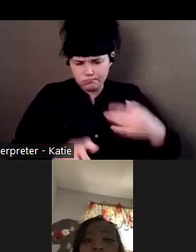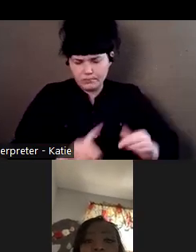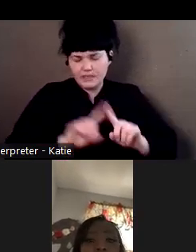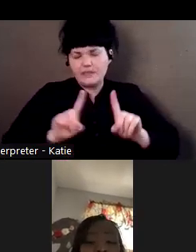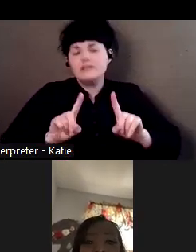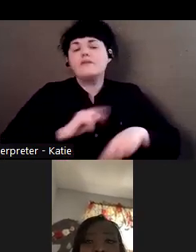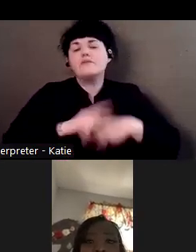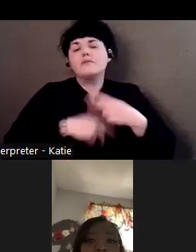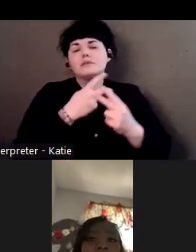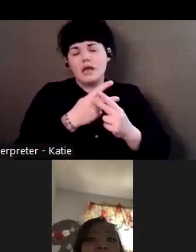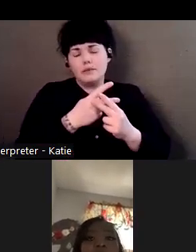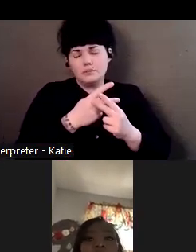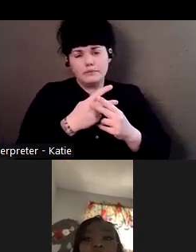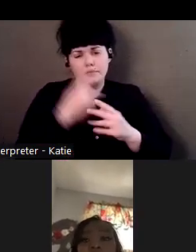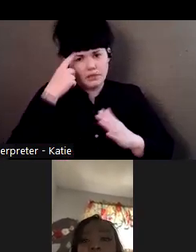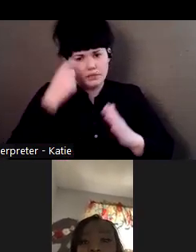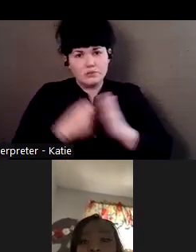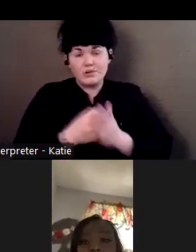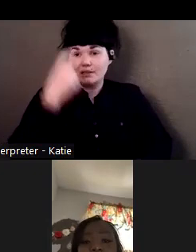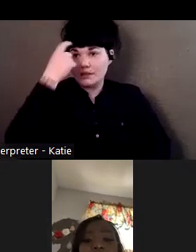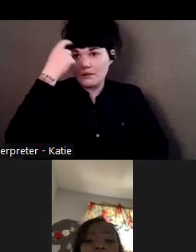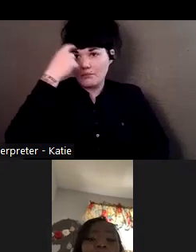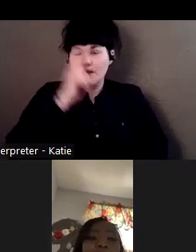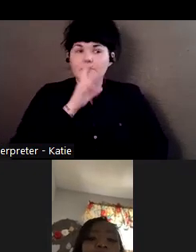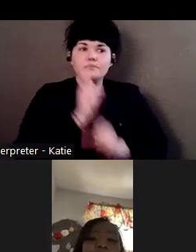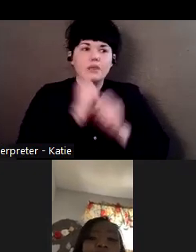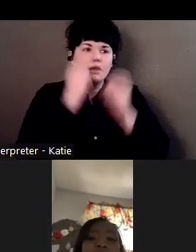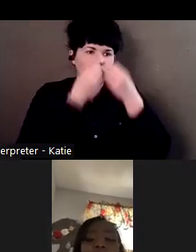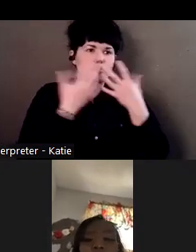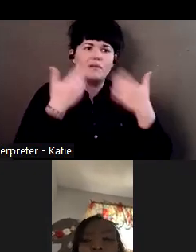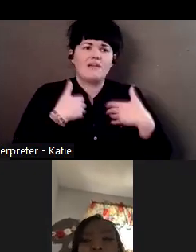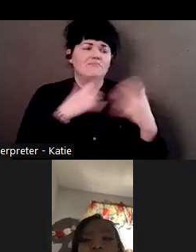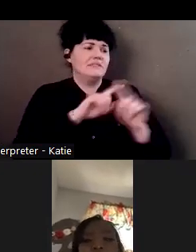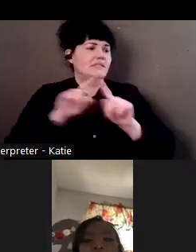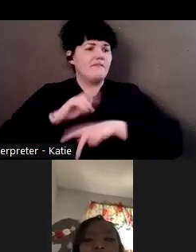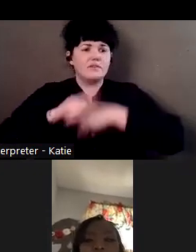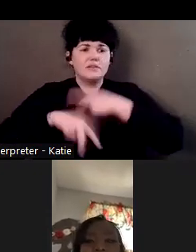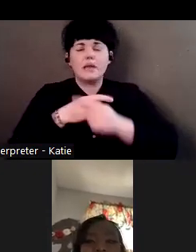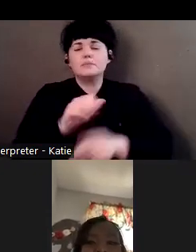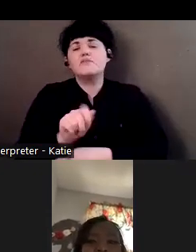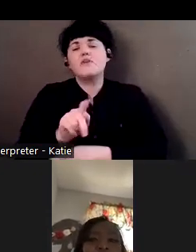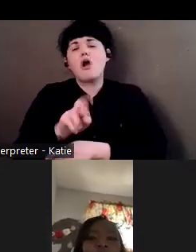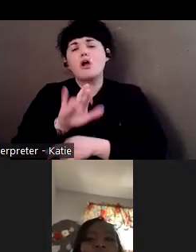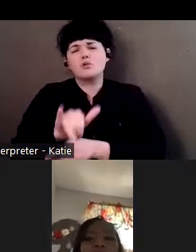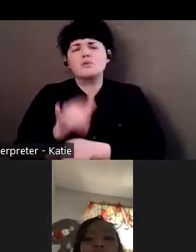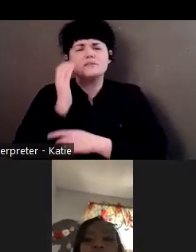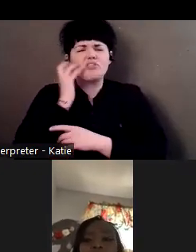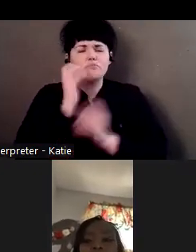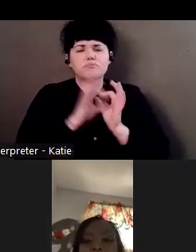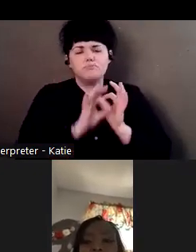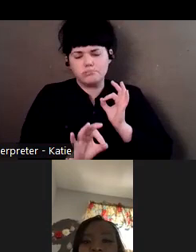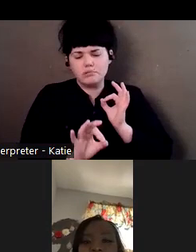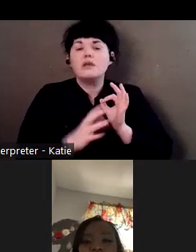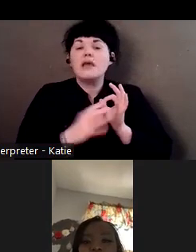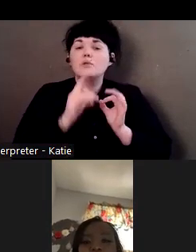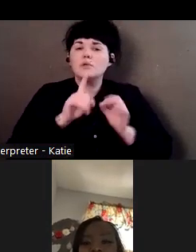is such a beautiful thing. It has all different types of arteries, and based on the different types of arteries that the clots are in or wherever the